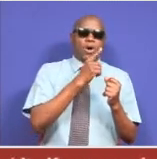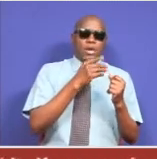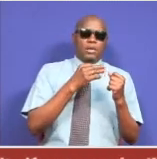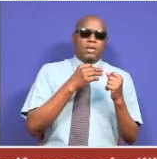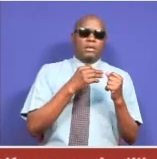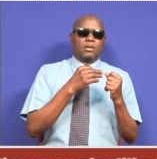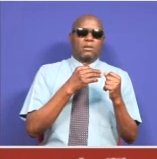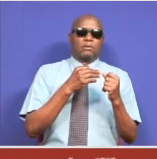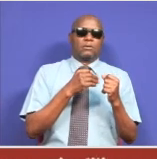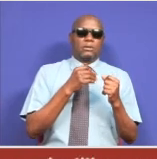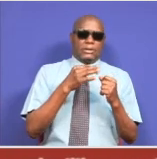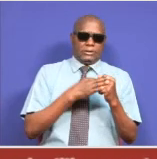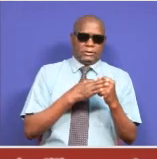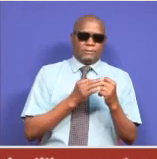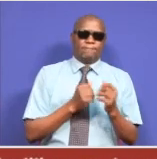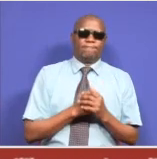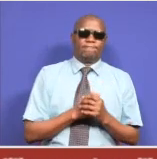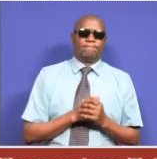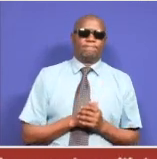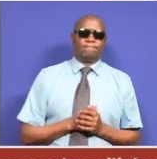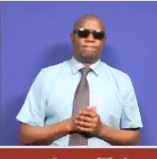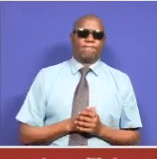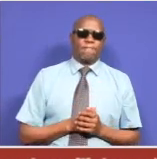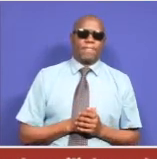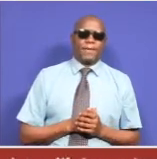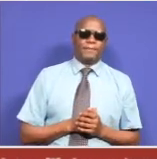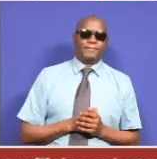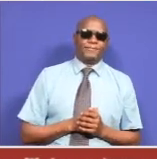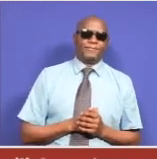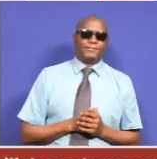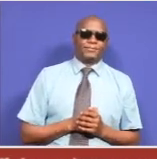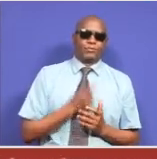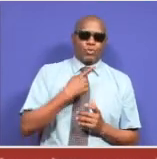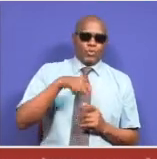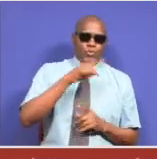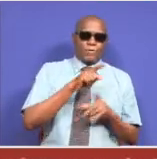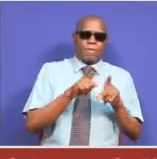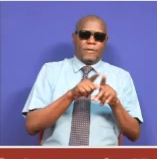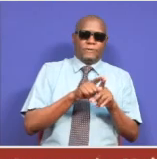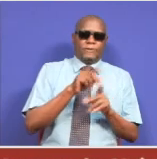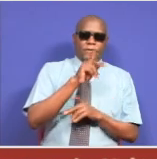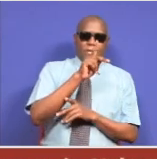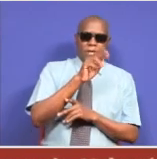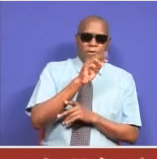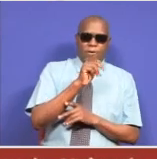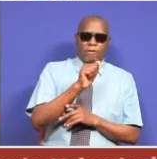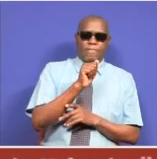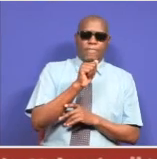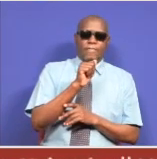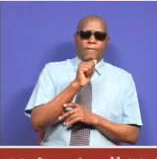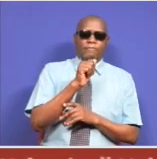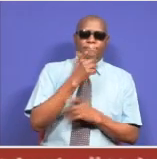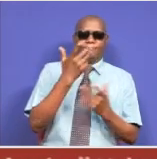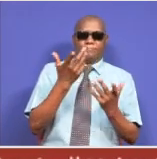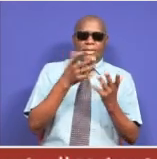kutoka mwaka wa fedha uliopita. We as KRA estimate a collection of